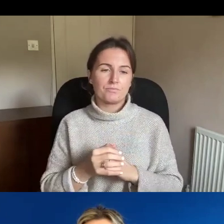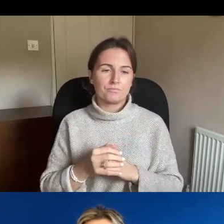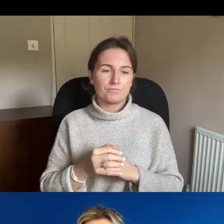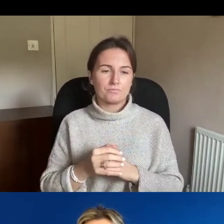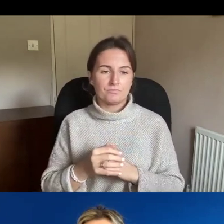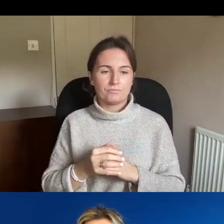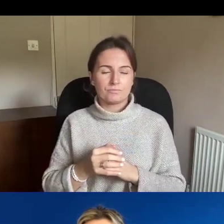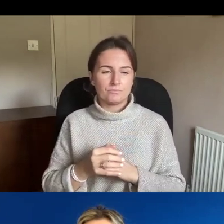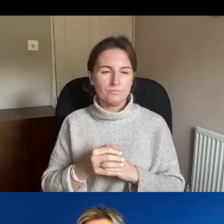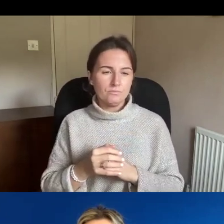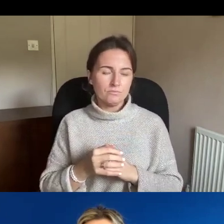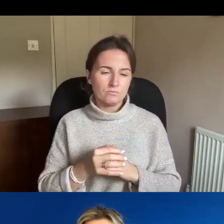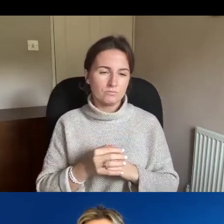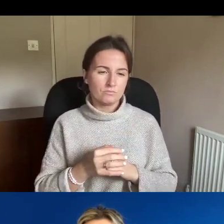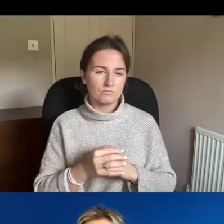if you wanted to.